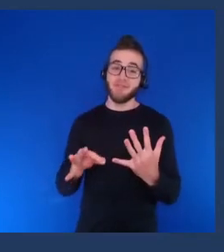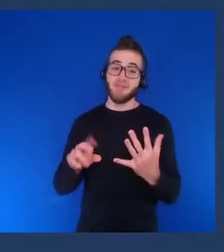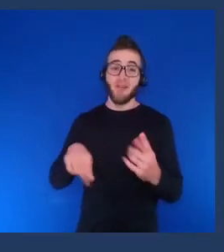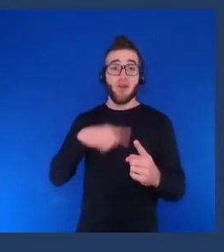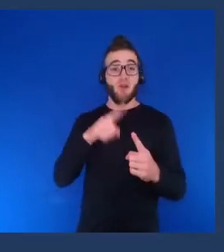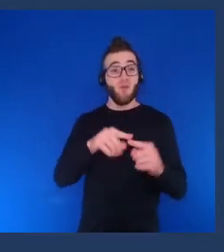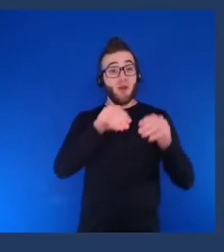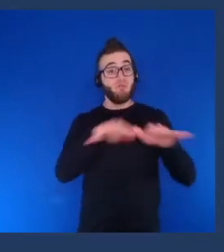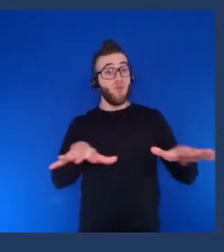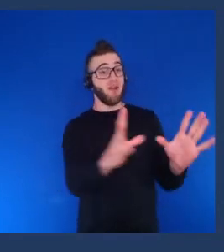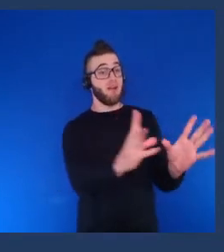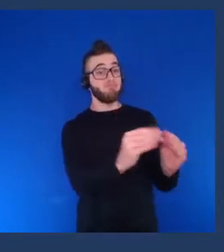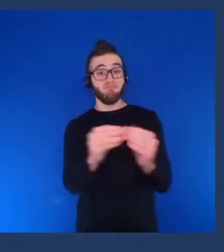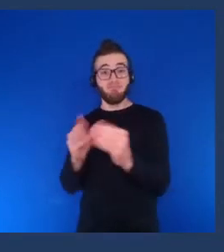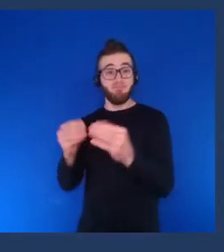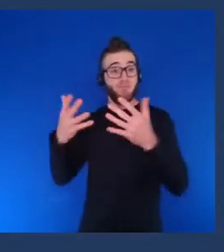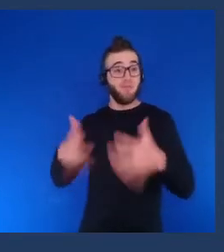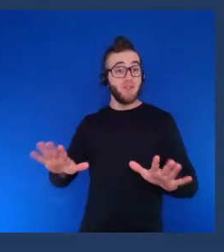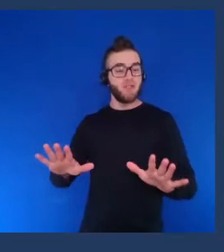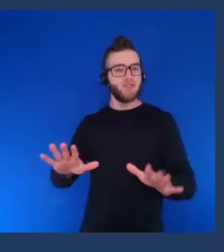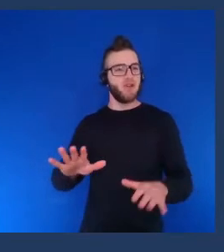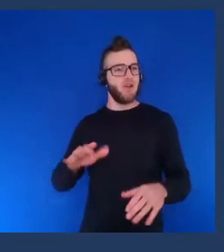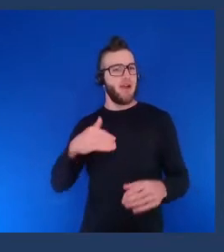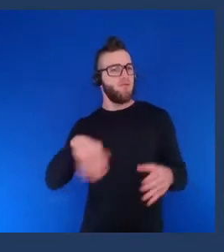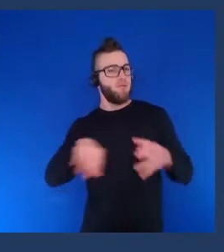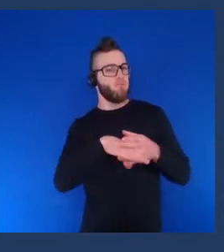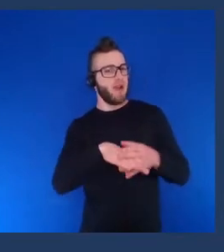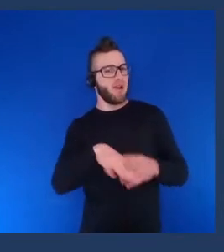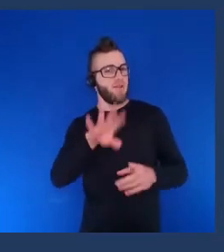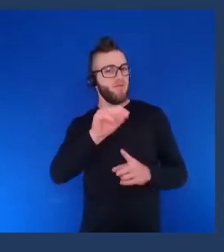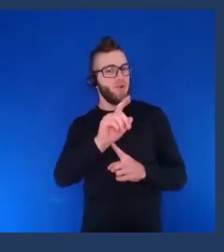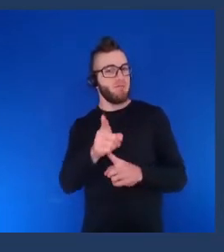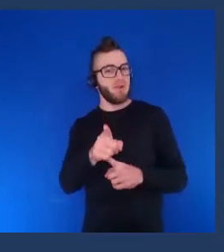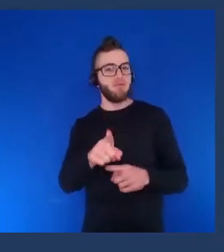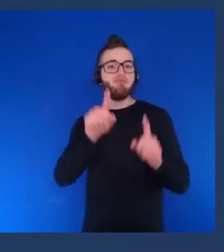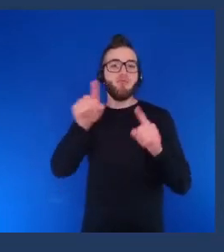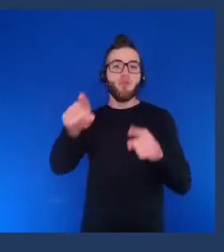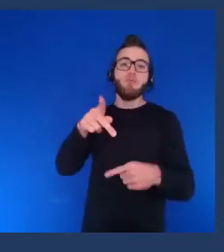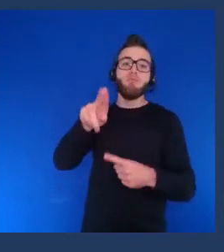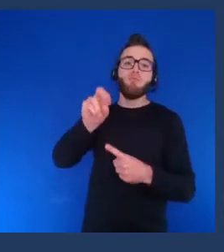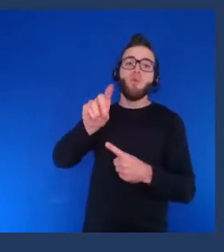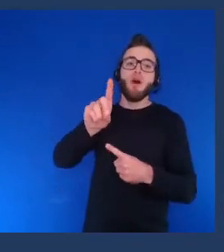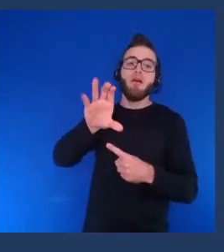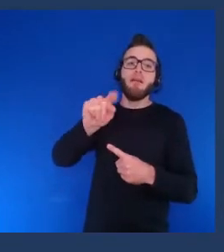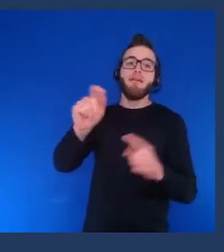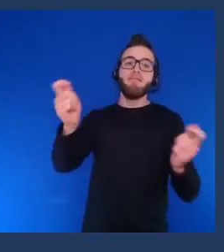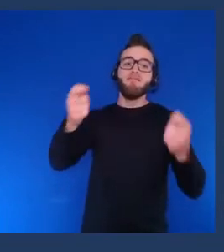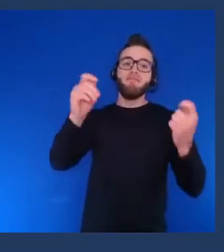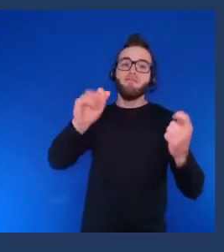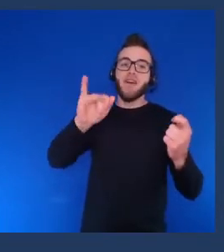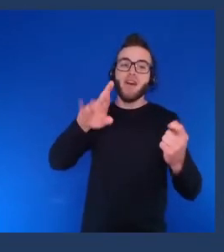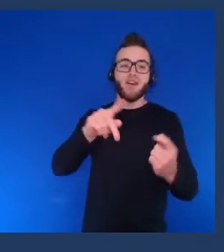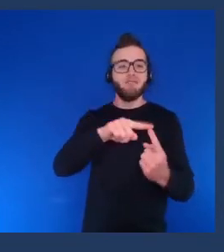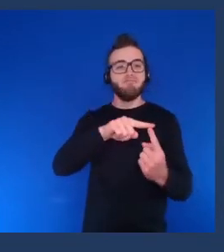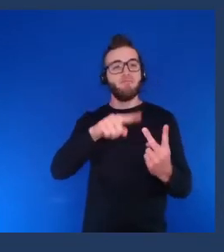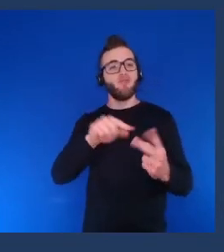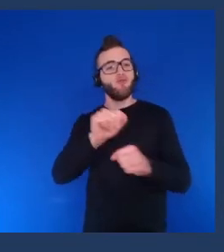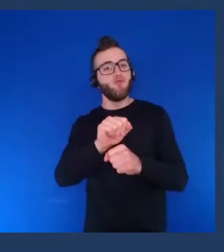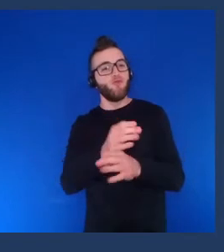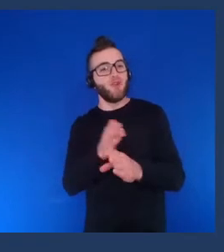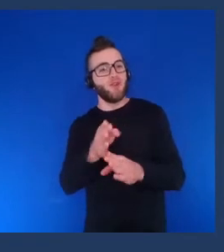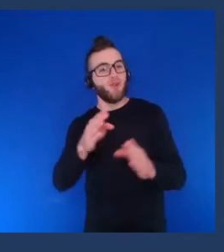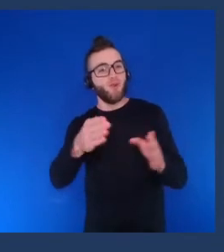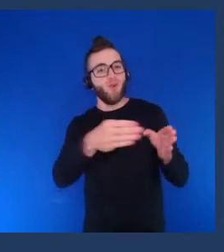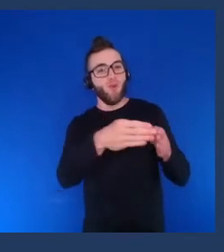minutes to play around. Head to the product fair, go to the career corner, connect with nonprofits and charities.